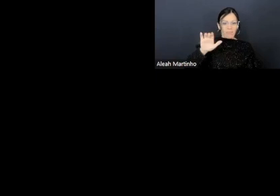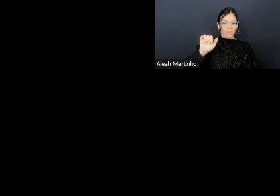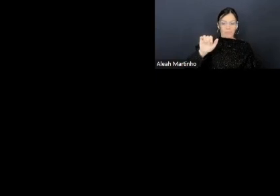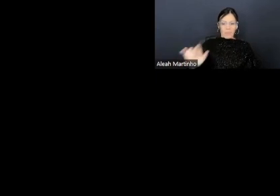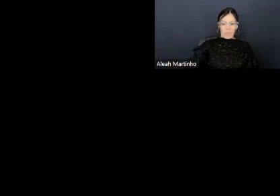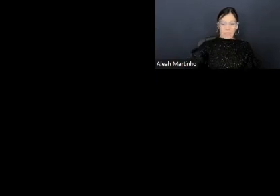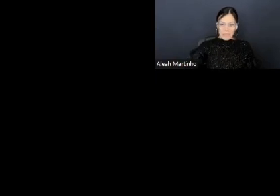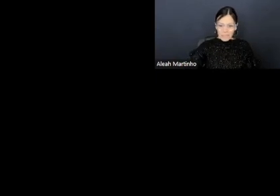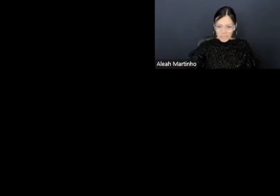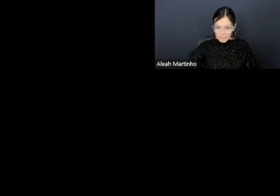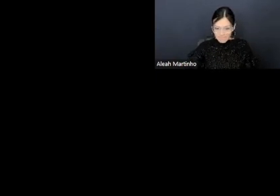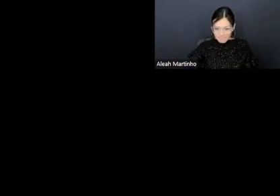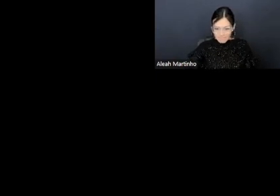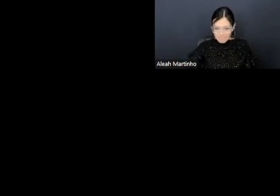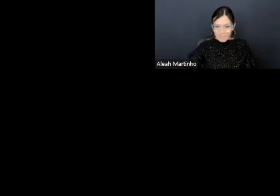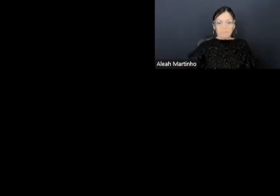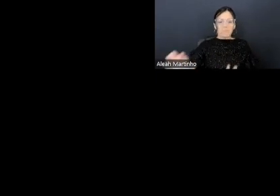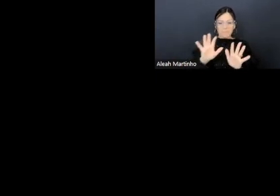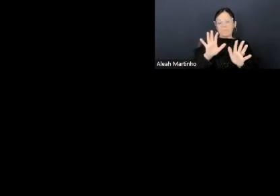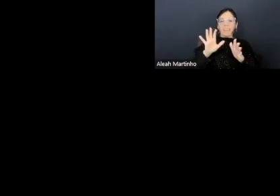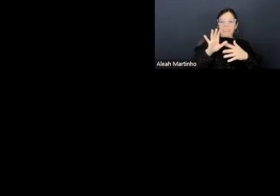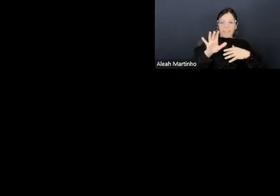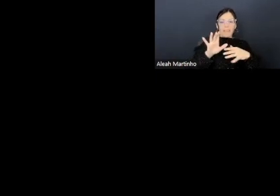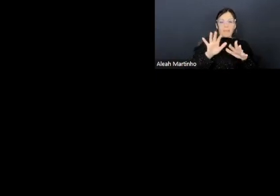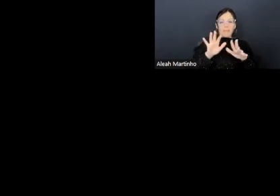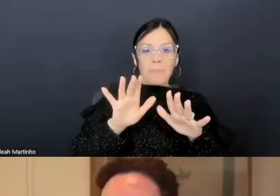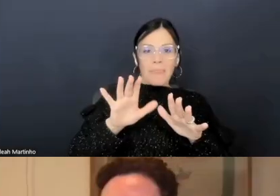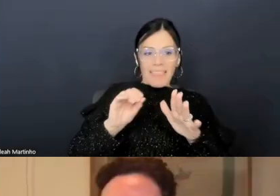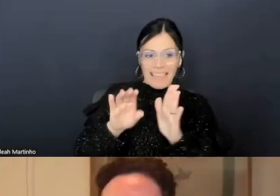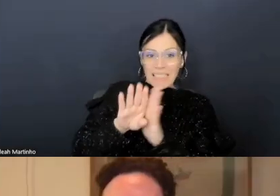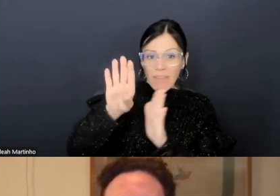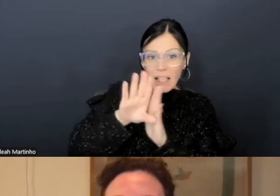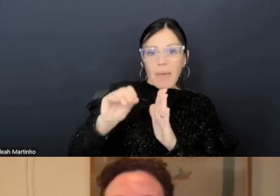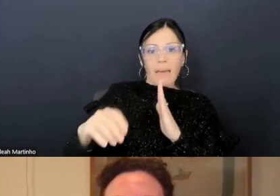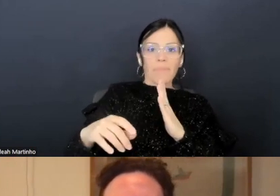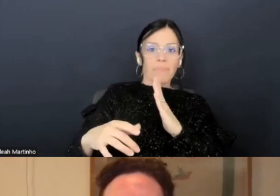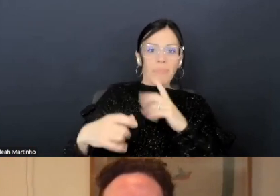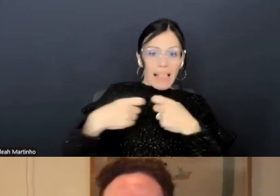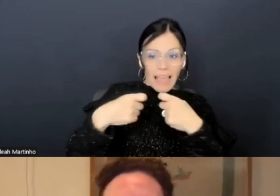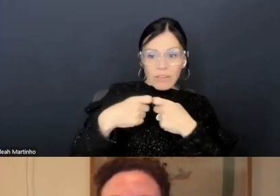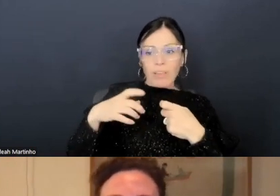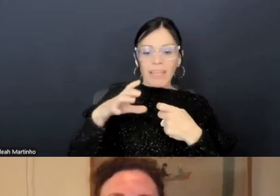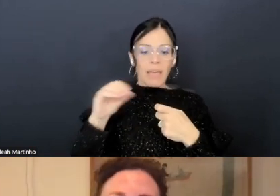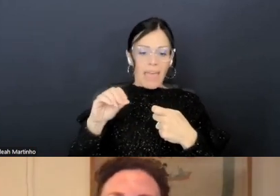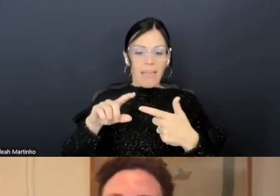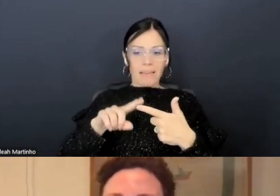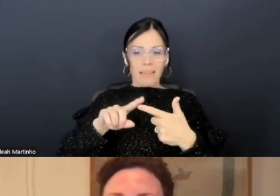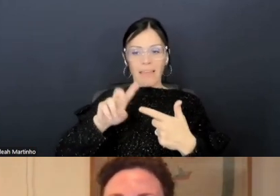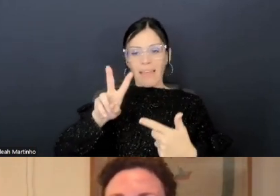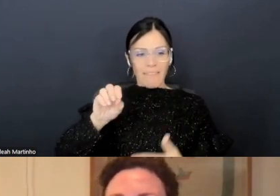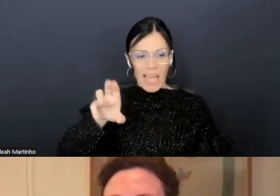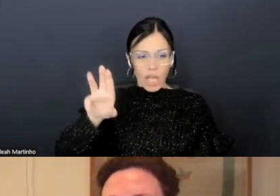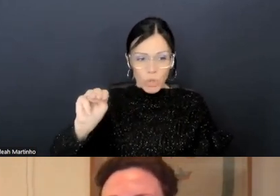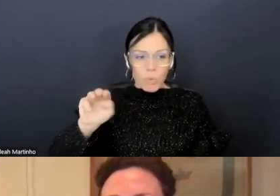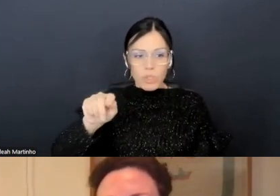so-called normal curve for hearing and the development of electrical and then vacuum tube hearing aids